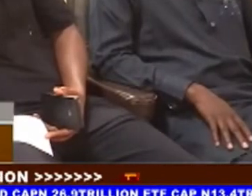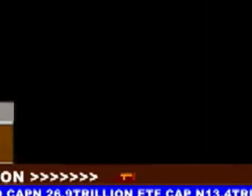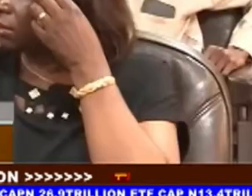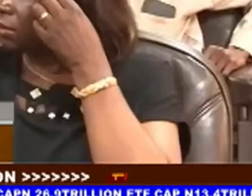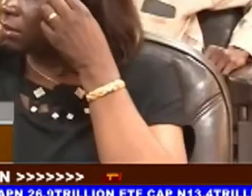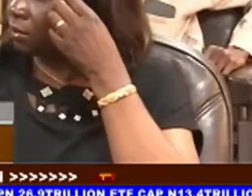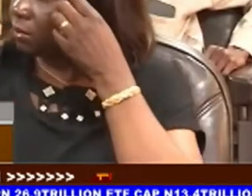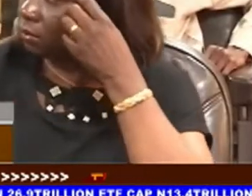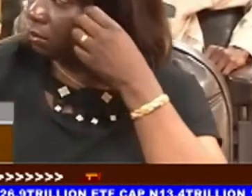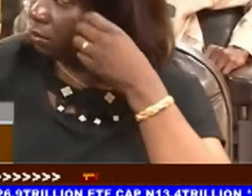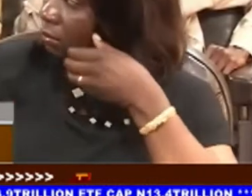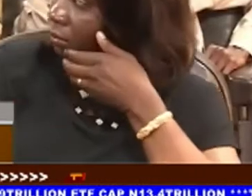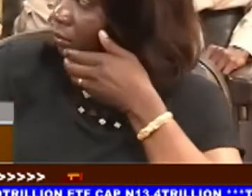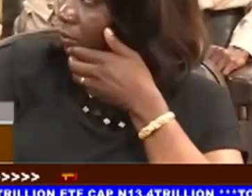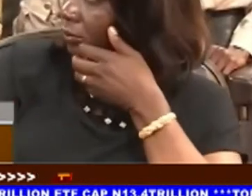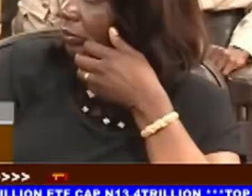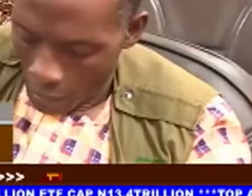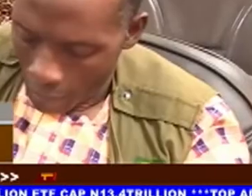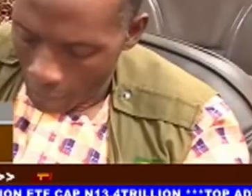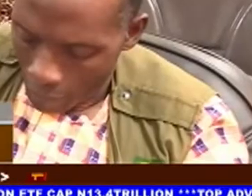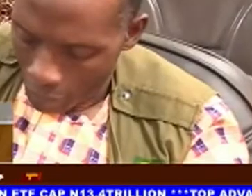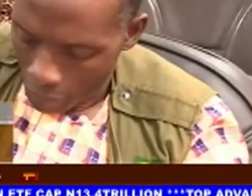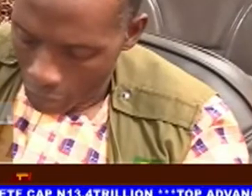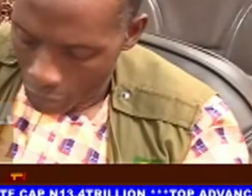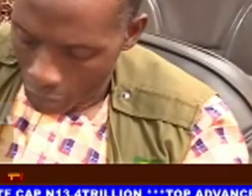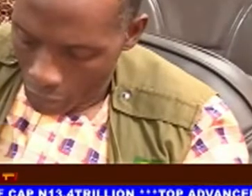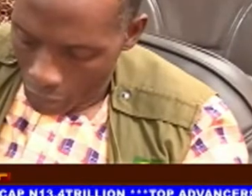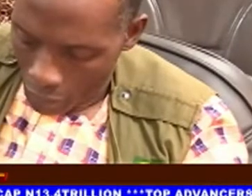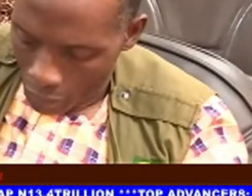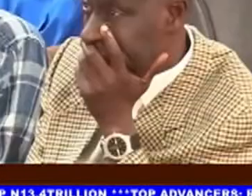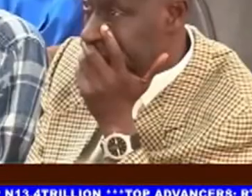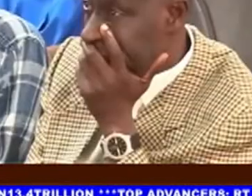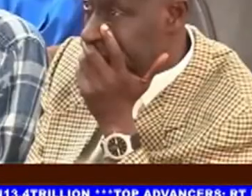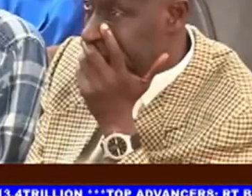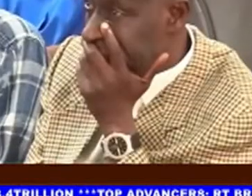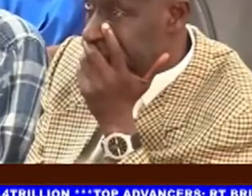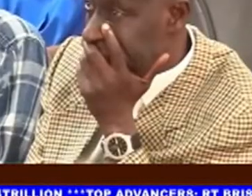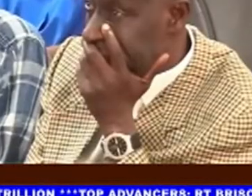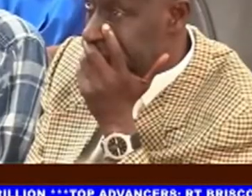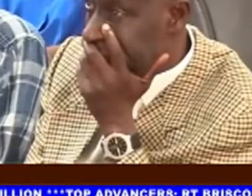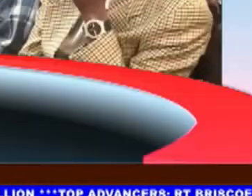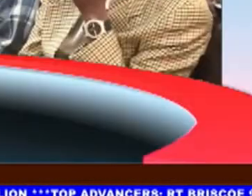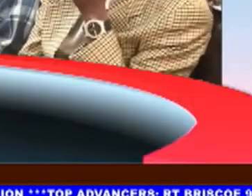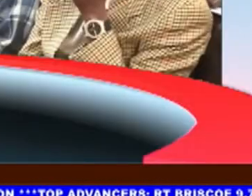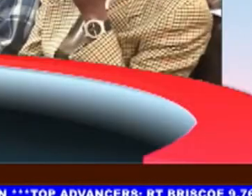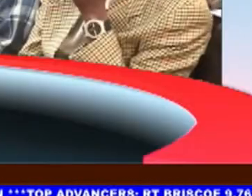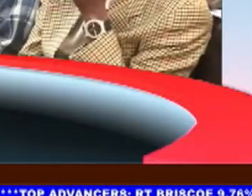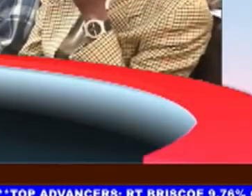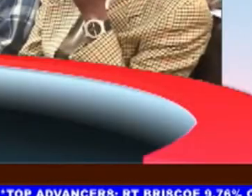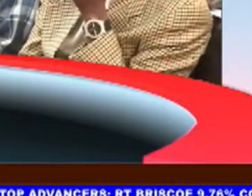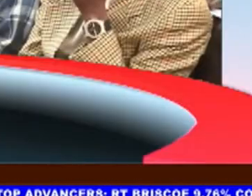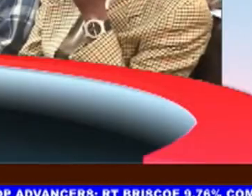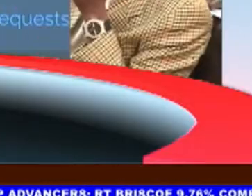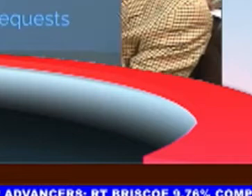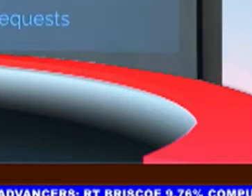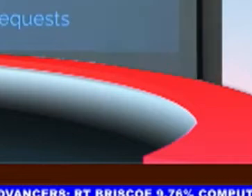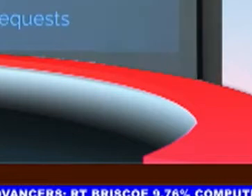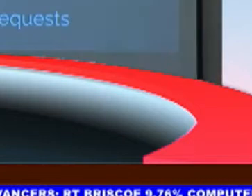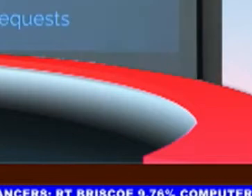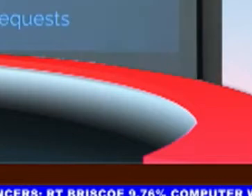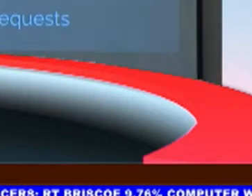global advocacy for freedom of information. In Abuja, Dele Atunbi, NTA News. Meanwhile, 12